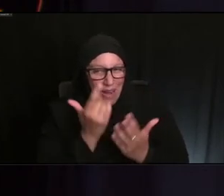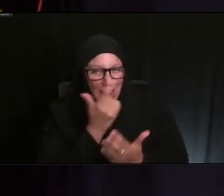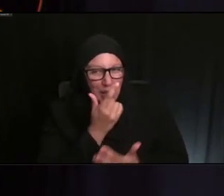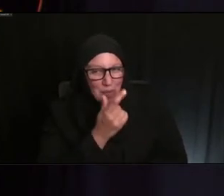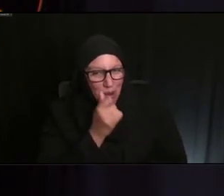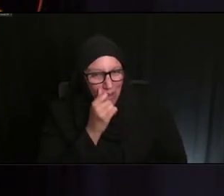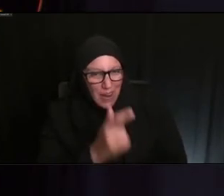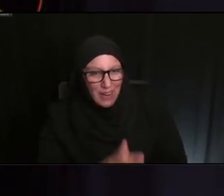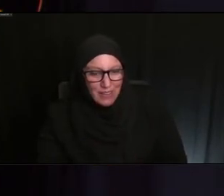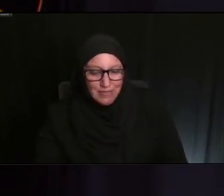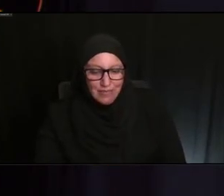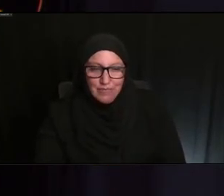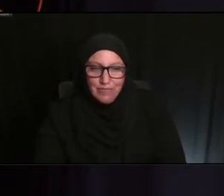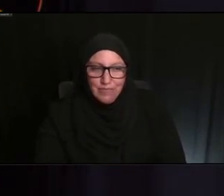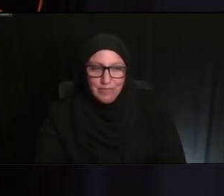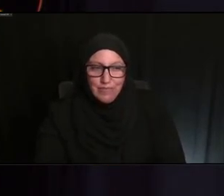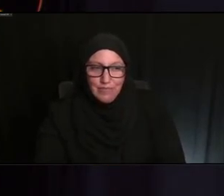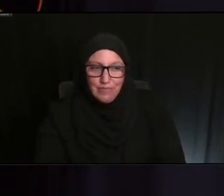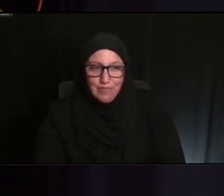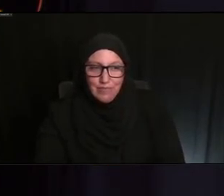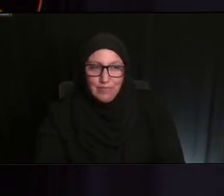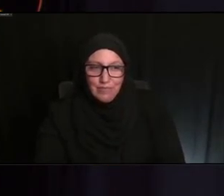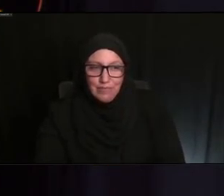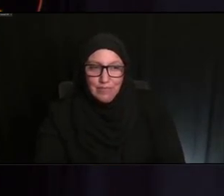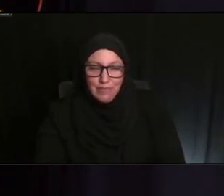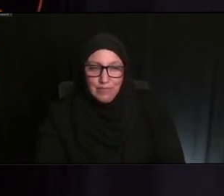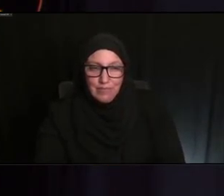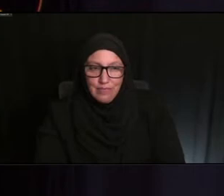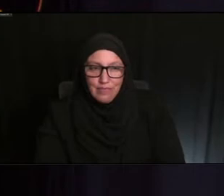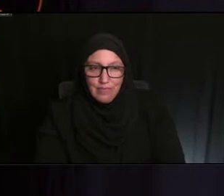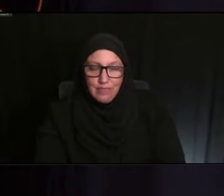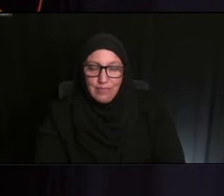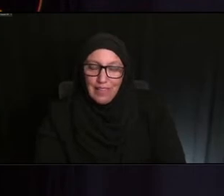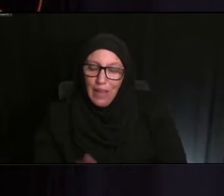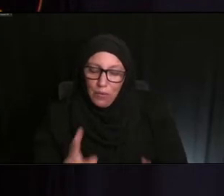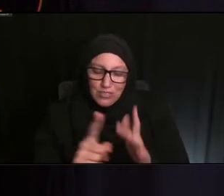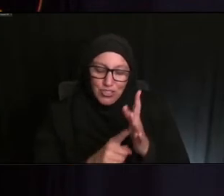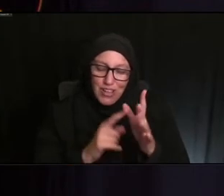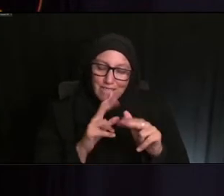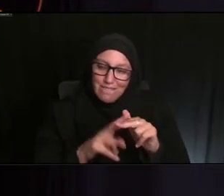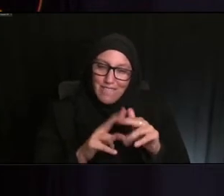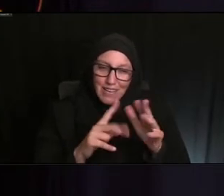wow, where was Jaafar ibn Muhammad born?